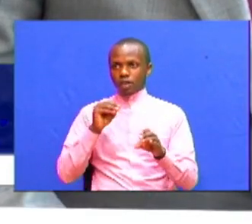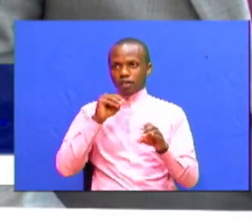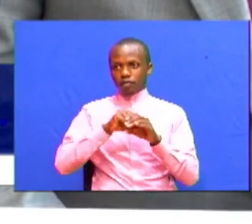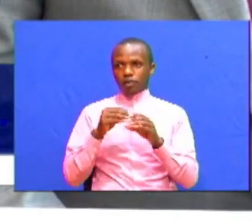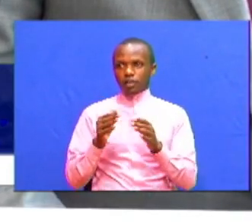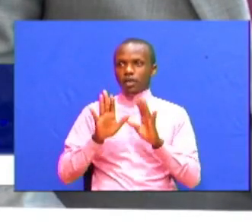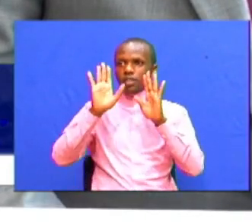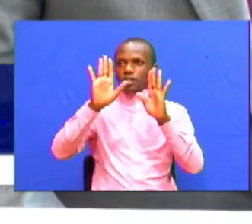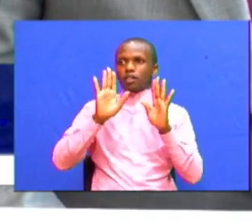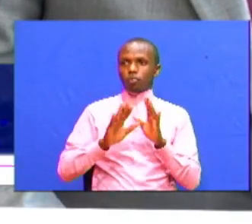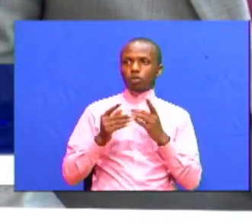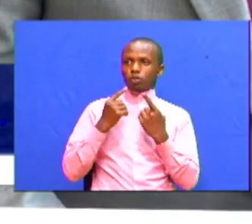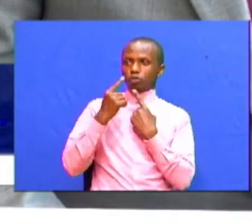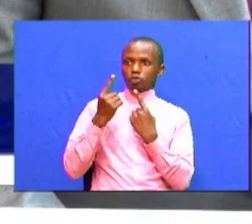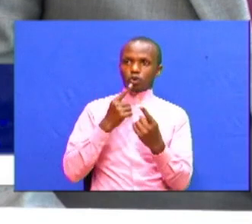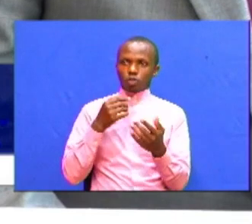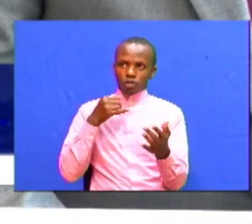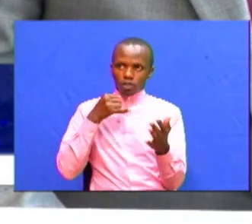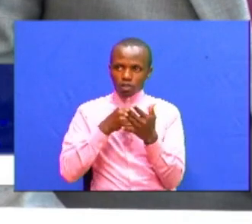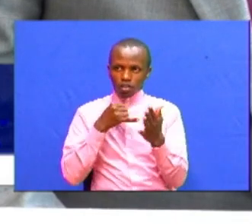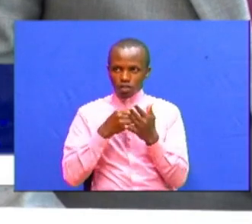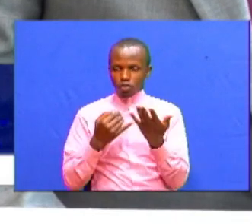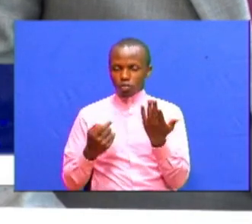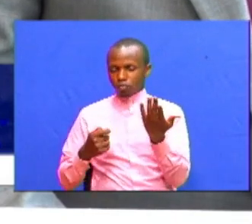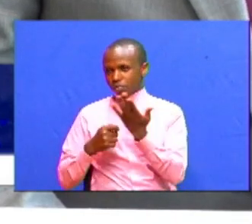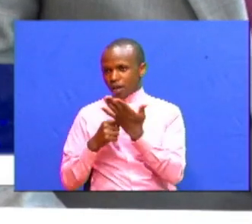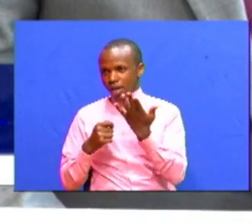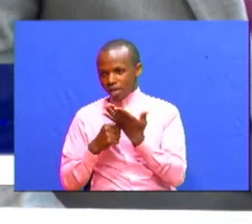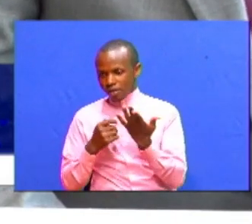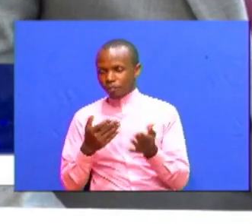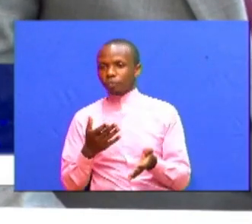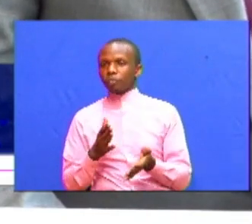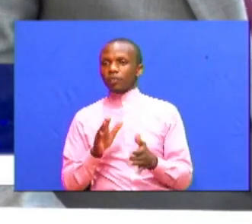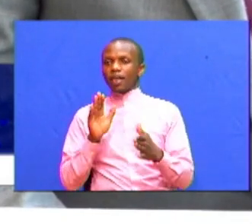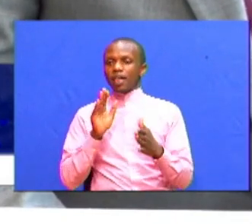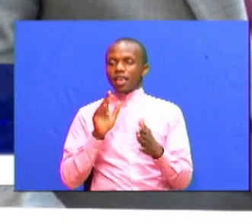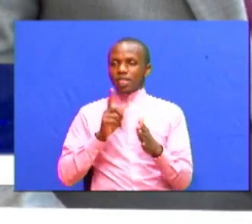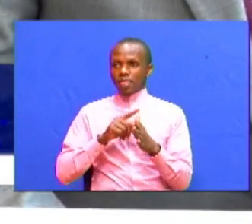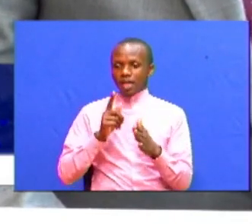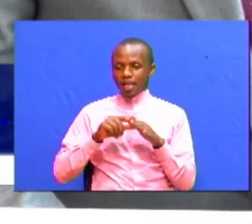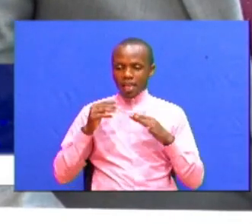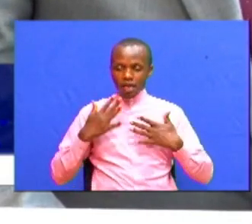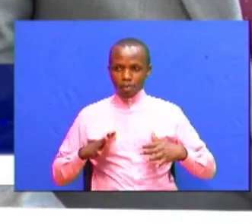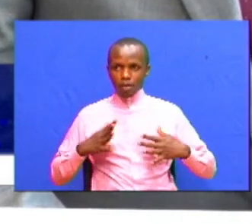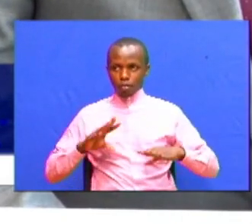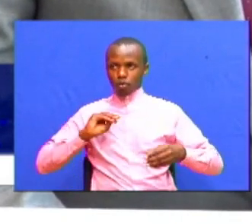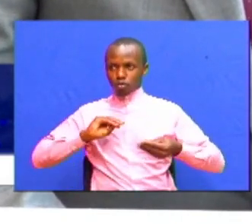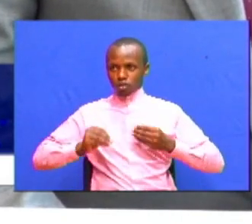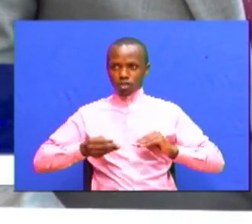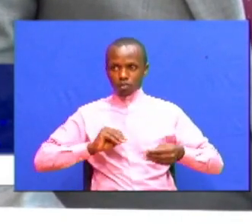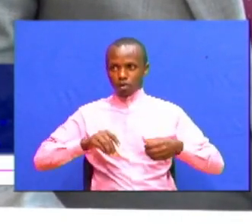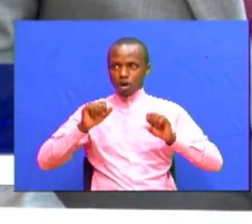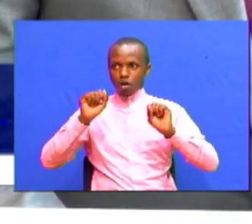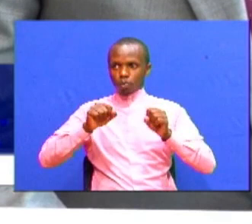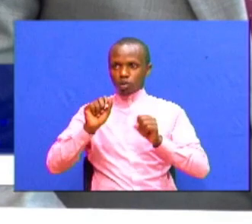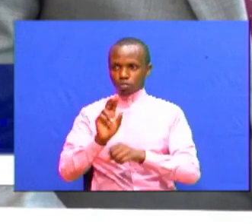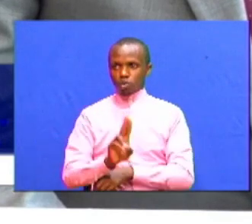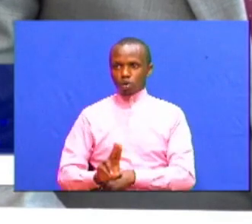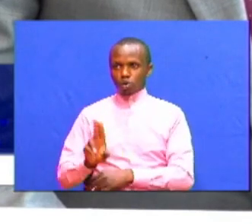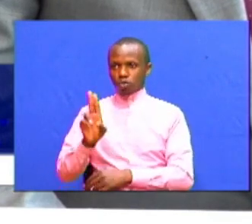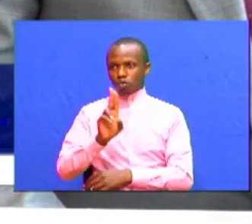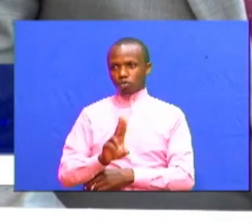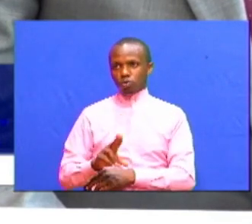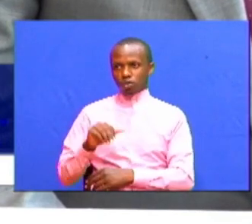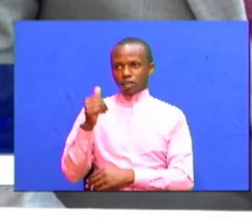to talk about digital accessibility, meaning that people with disabilities should be able to use